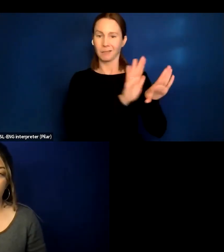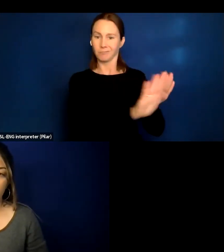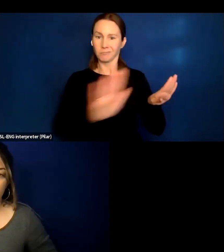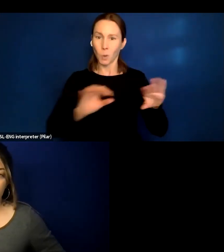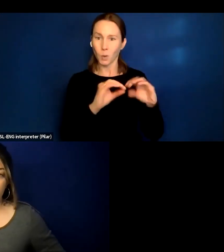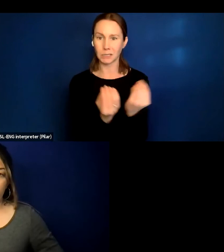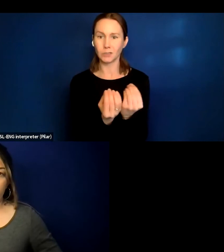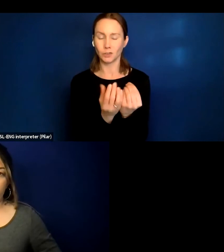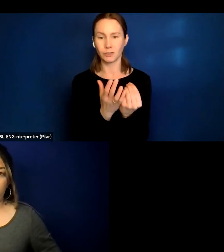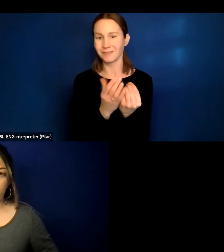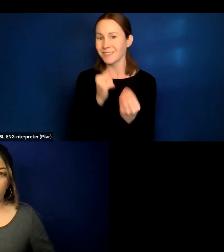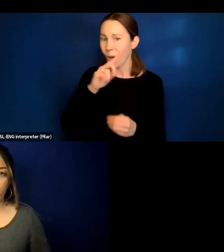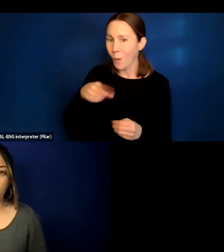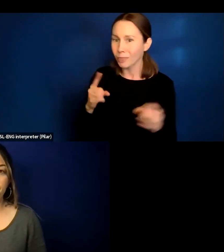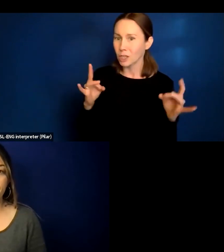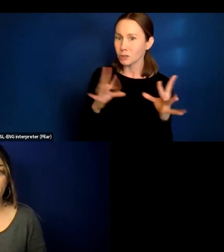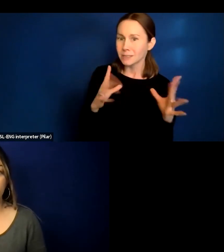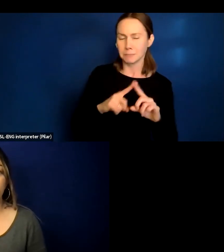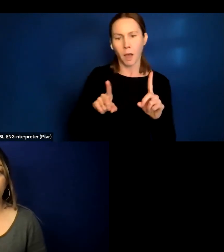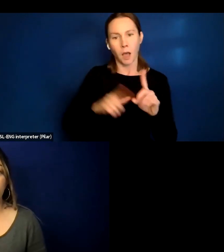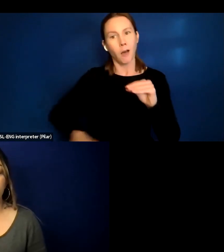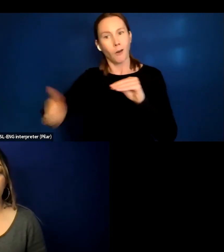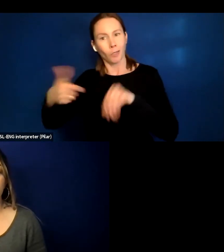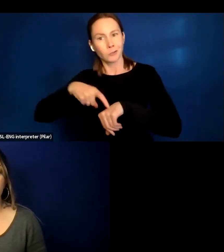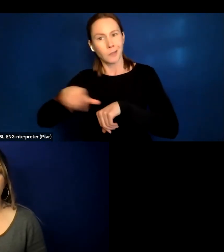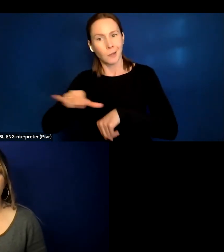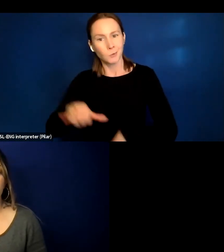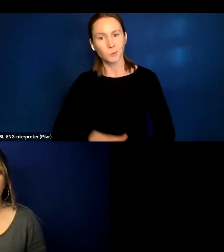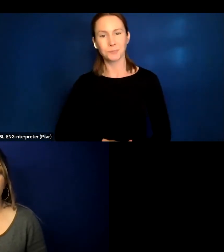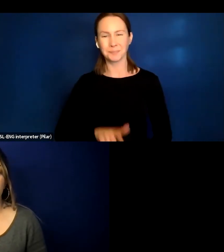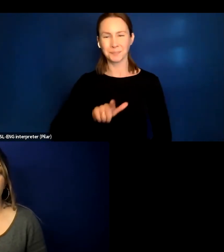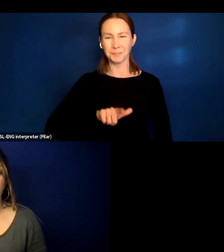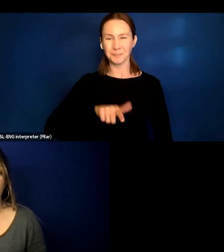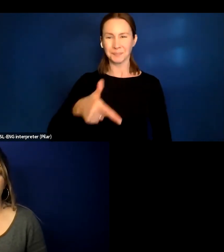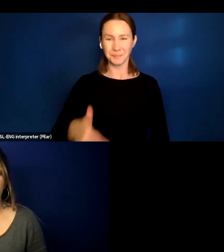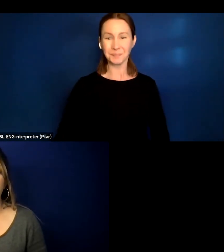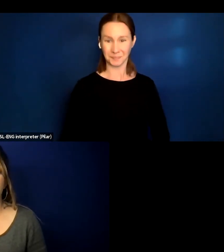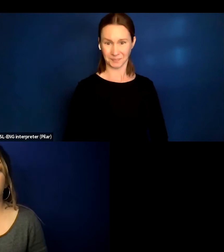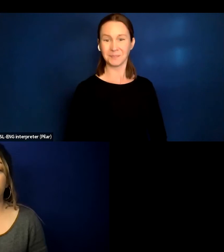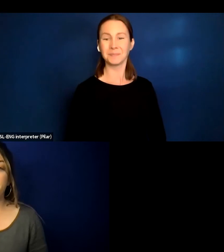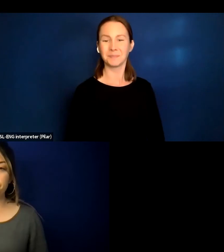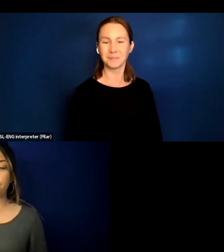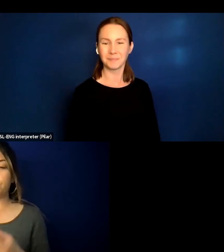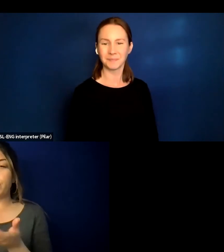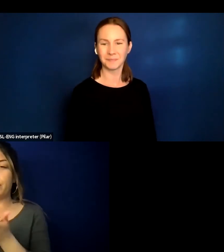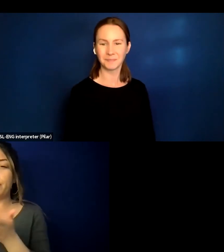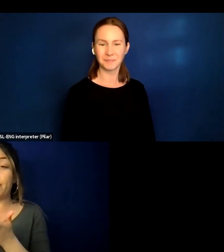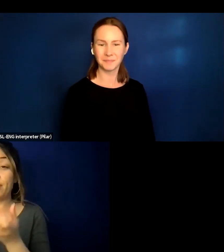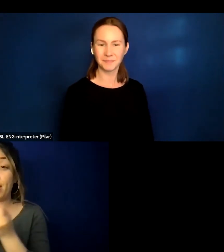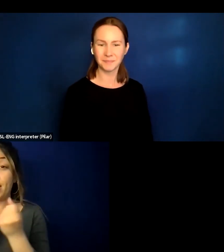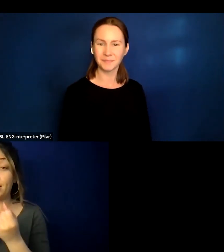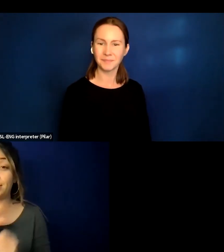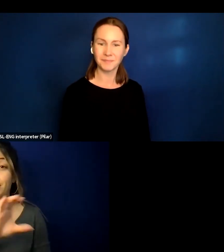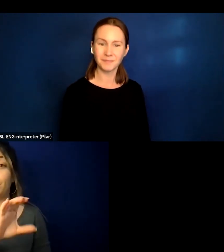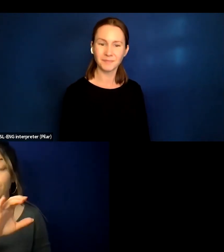in addition to the moments of crises and need. Funding joy and care further engenders trust between funders and